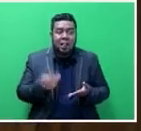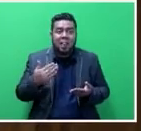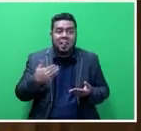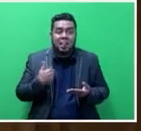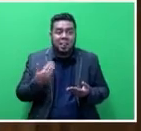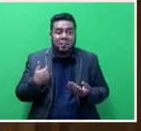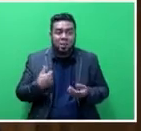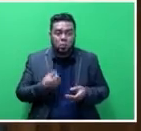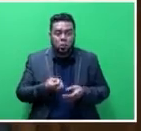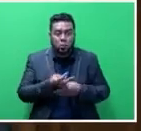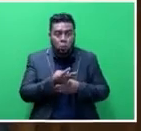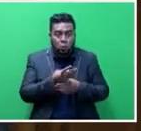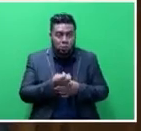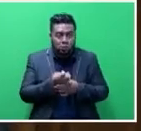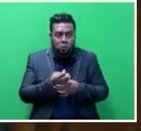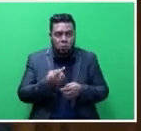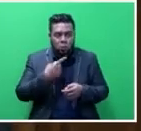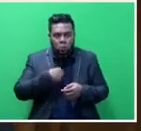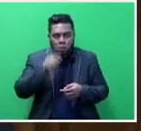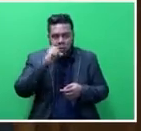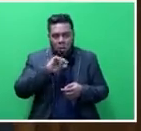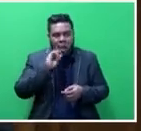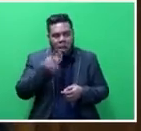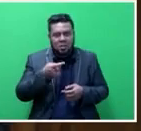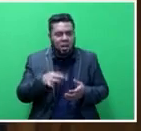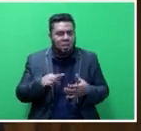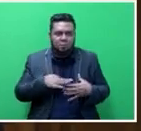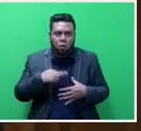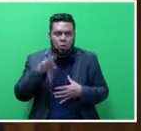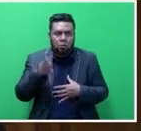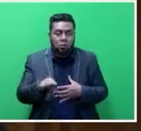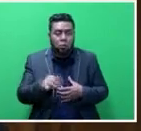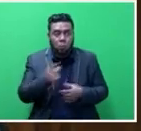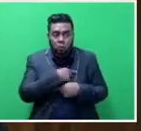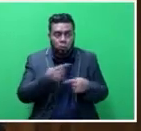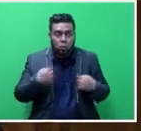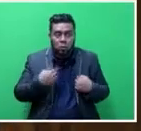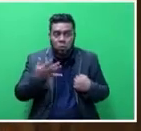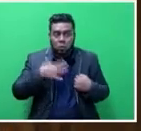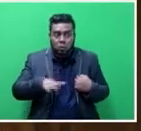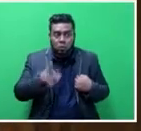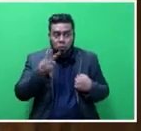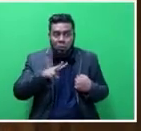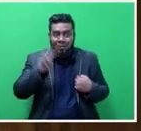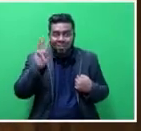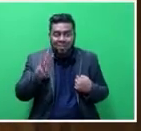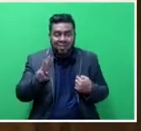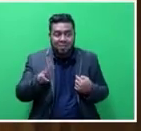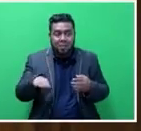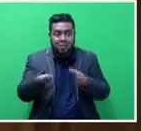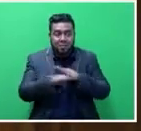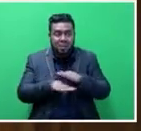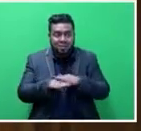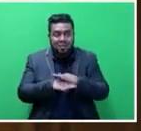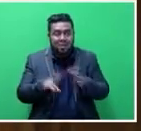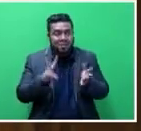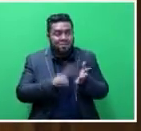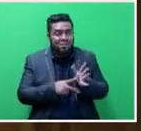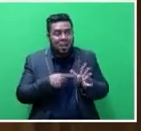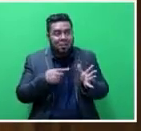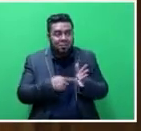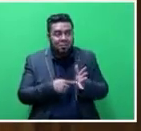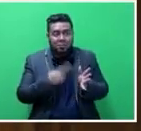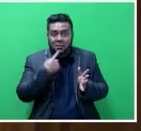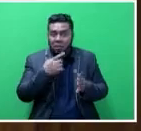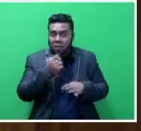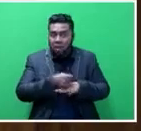wage, the government said we can't afford it. When we wanted to have 23 basic items VAT exempted,